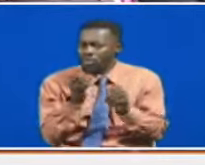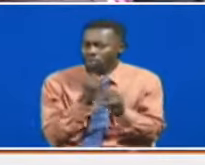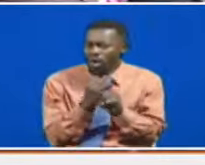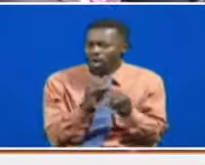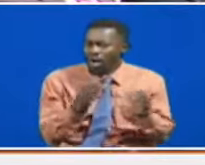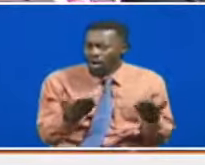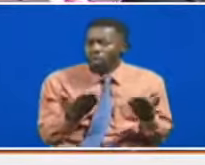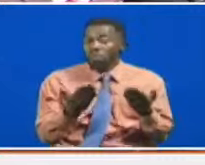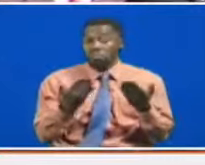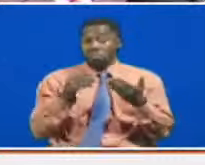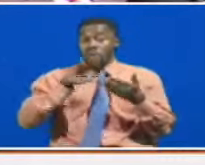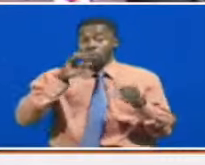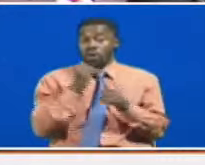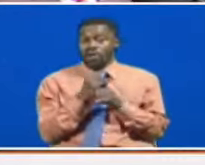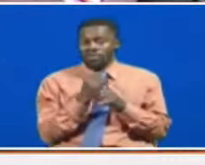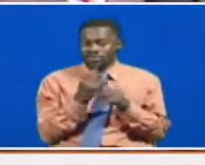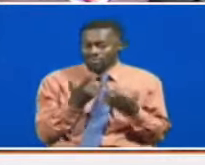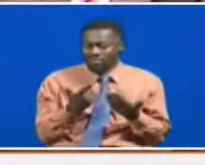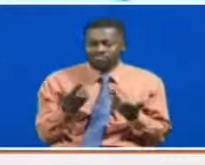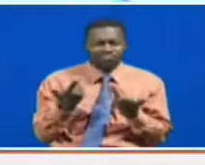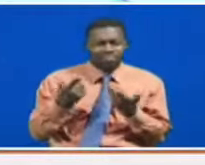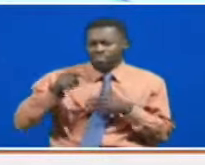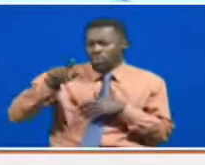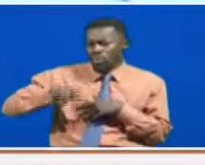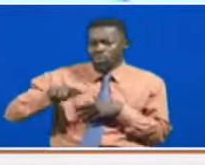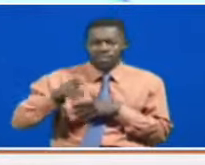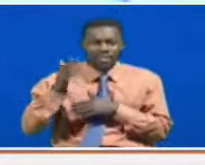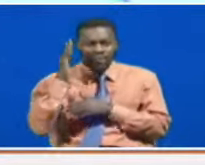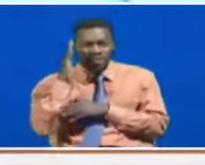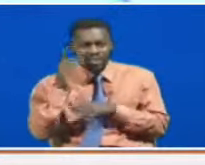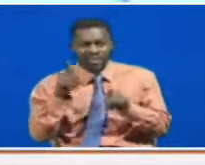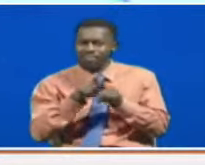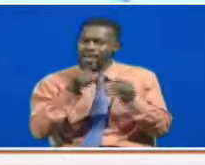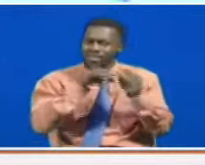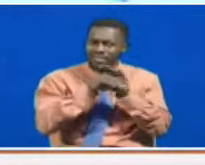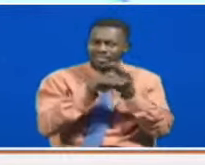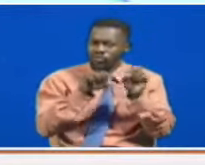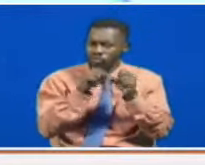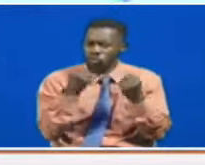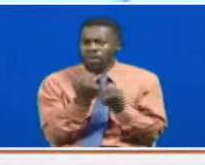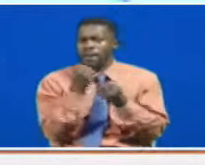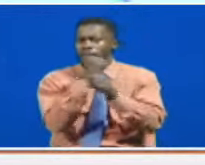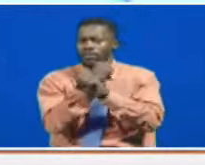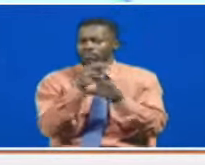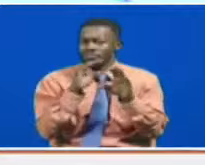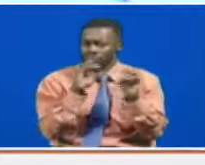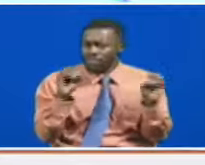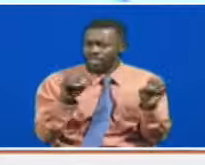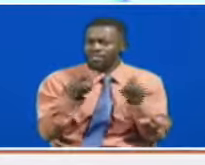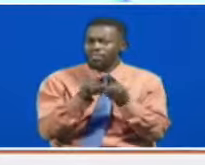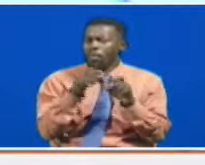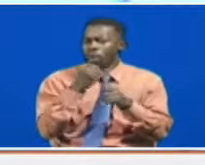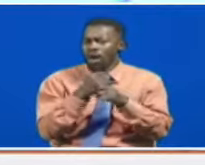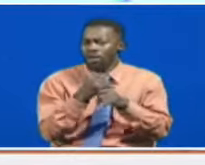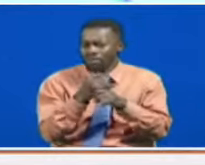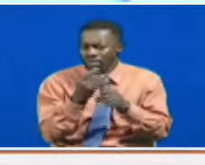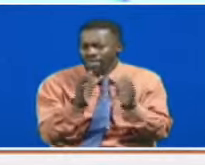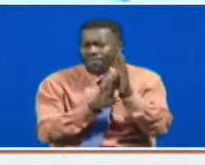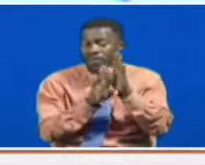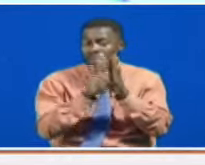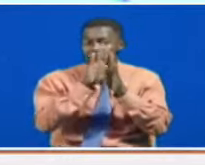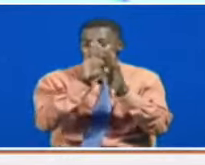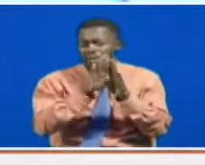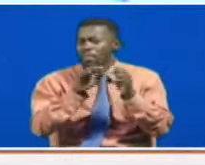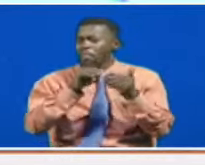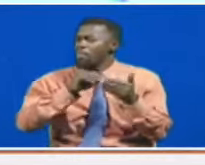security, restricted access to social protection, career progression, and the lack in